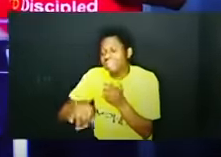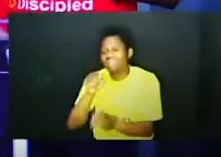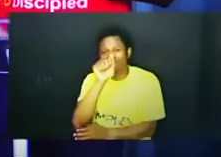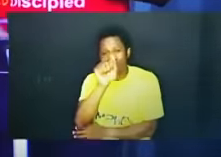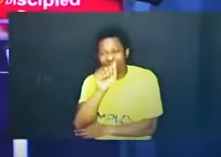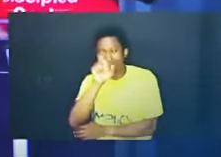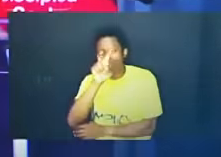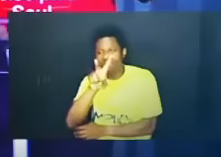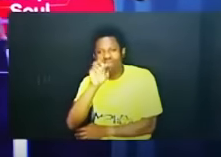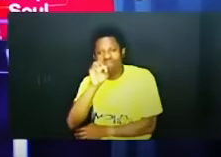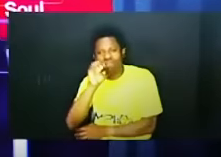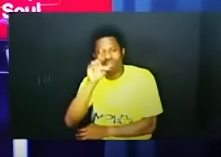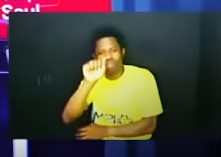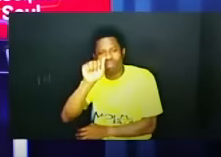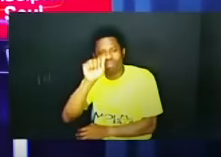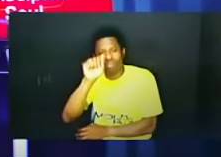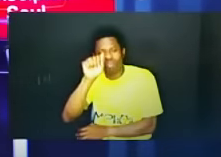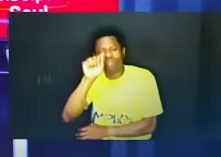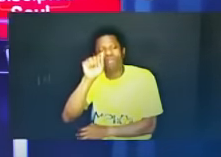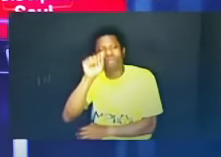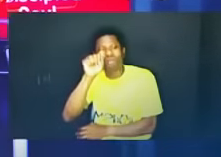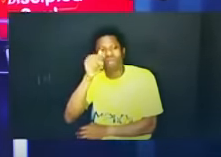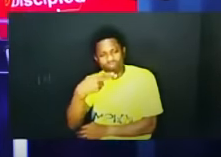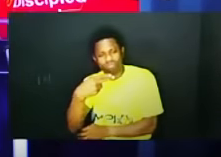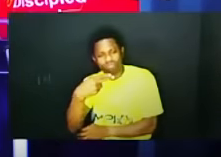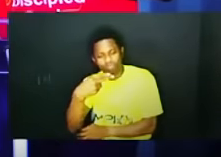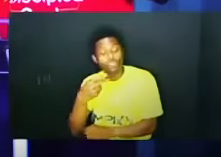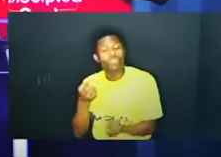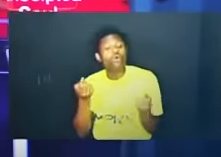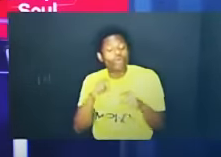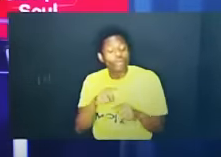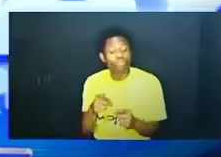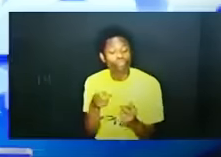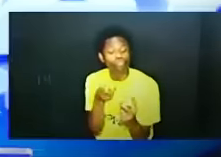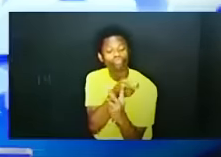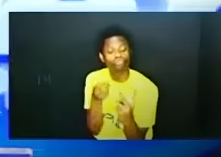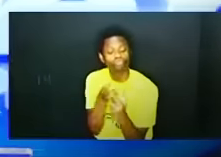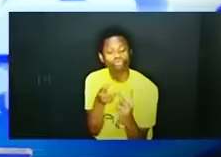So when you have to put the two together in respect to worship,